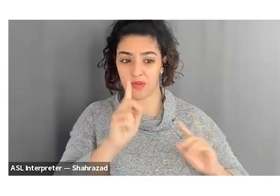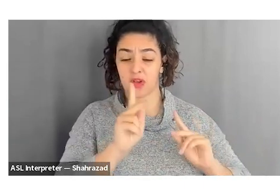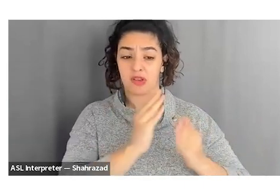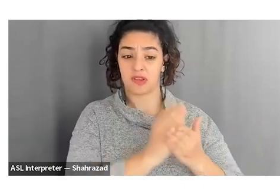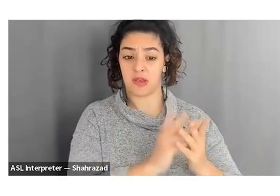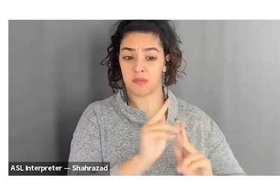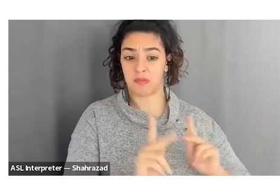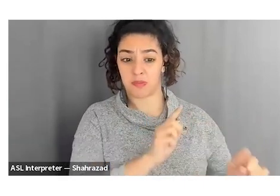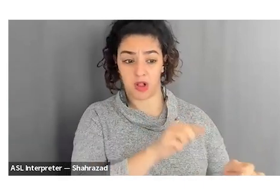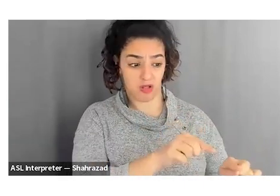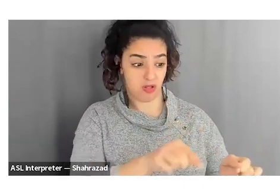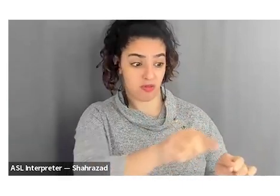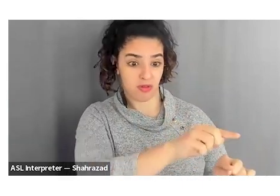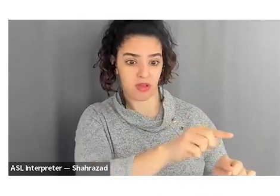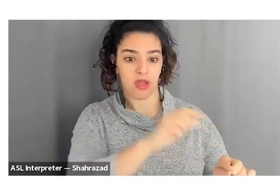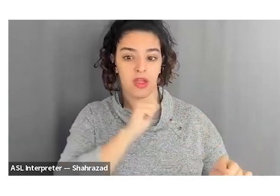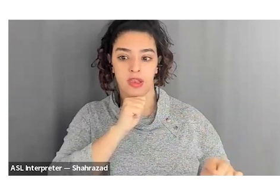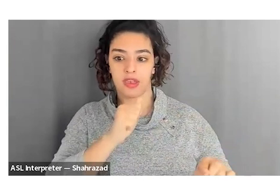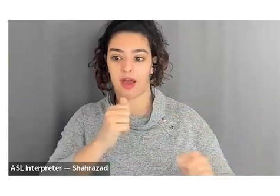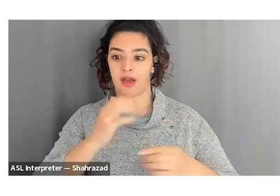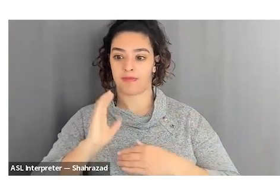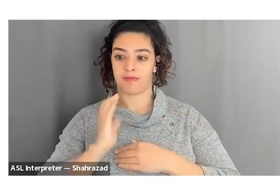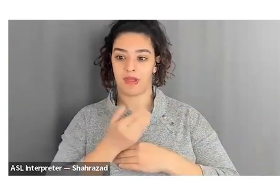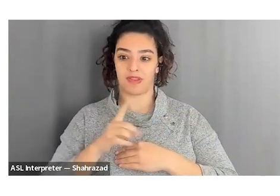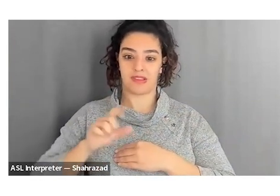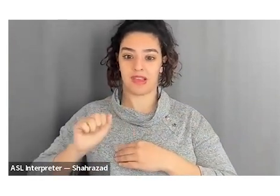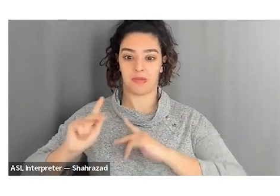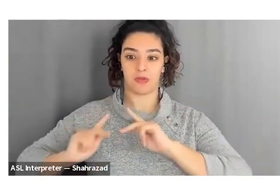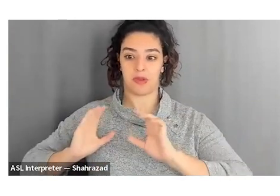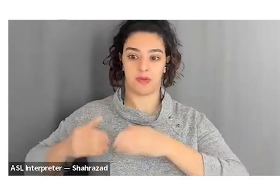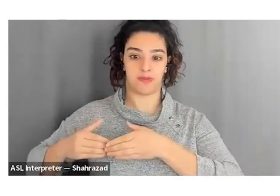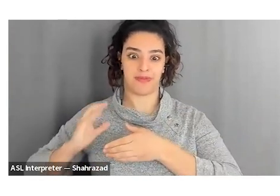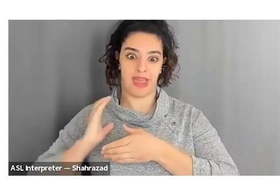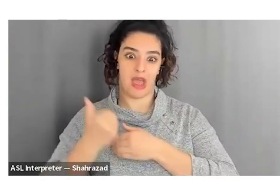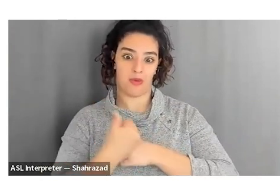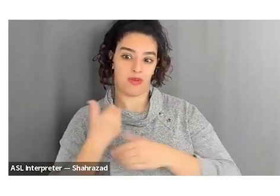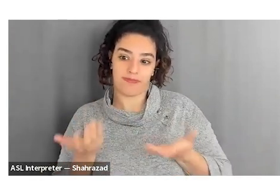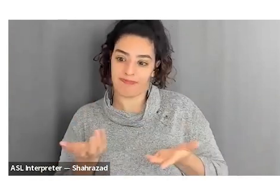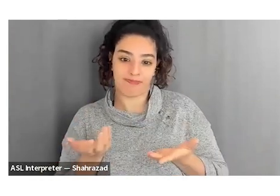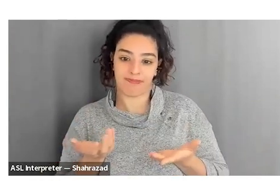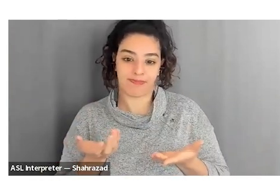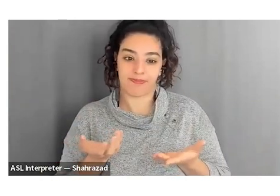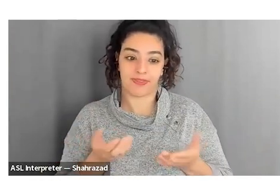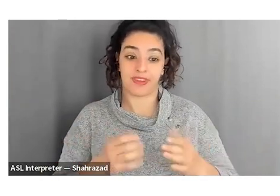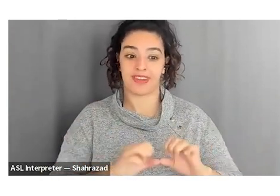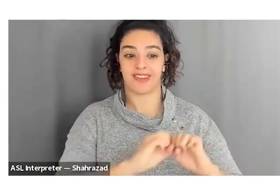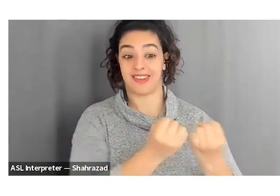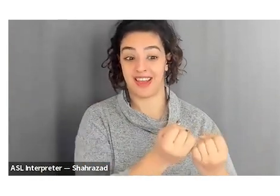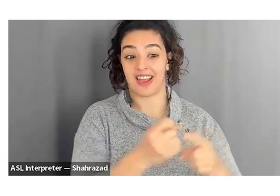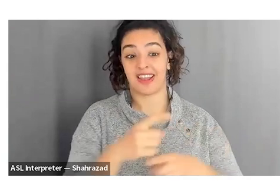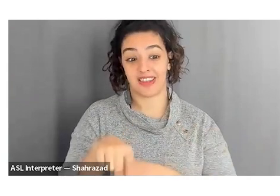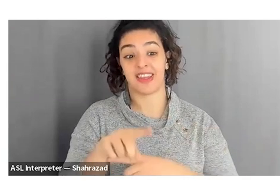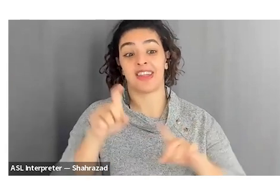problem. And society, again, needs to check the ableism. And here we have a cheeky gift that says wonderfully on